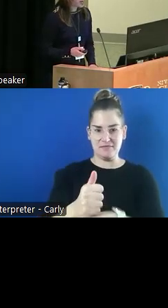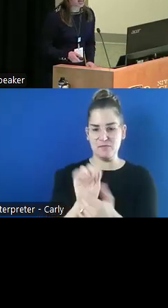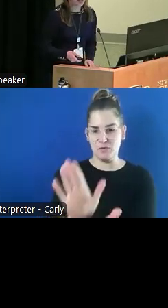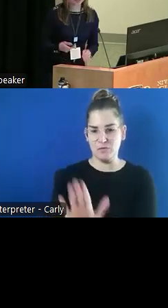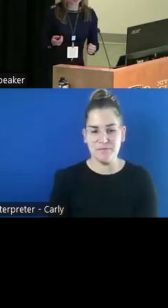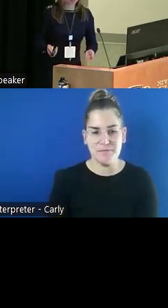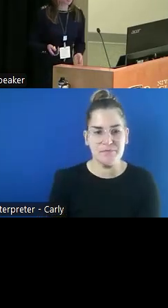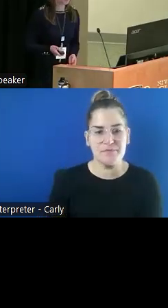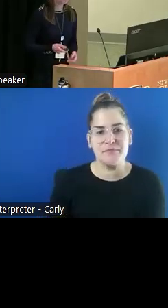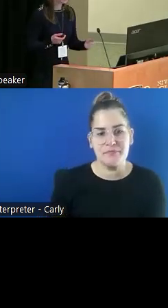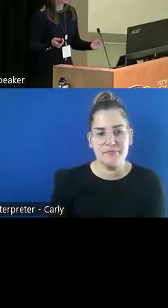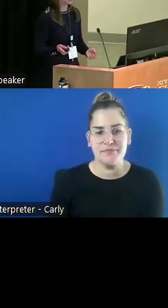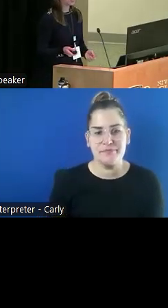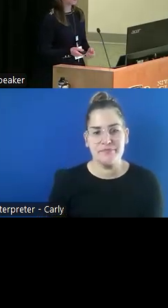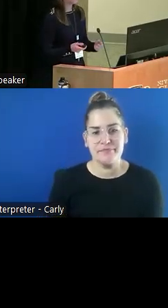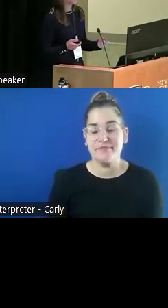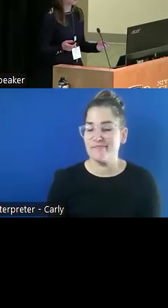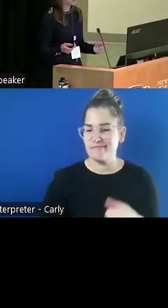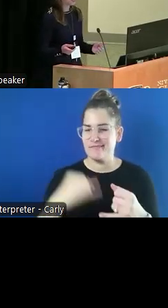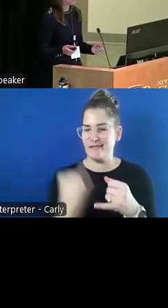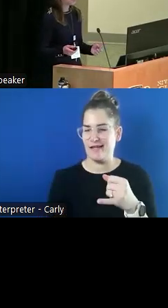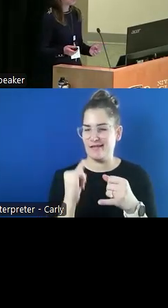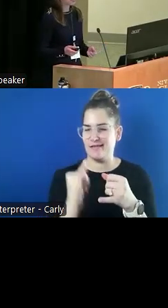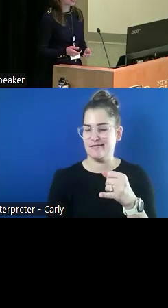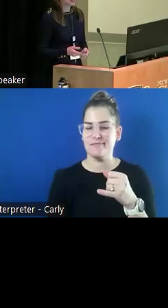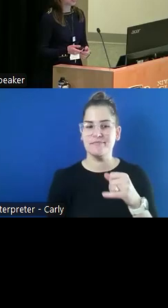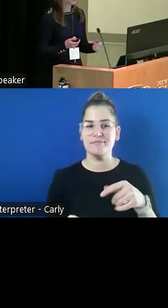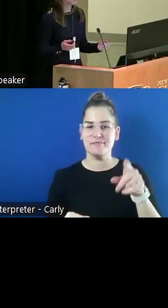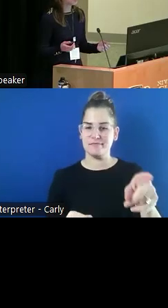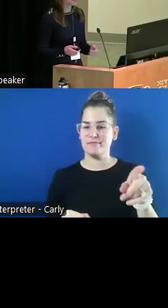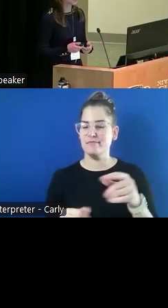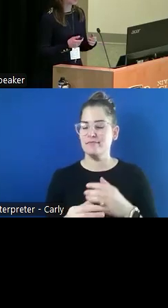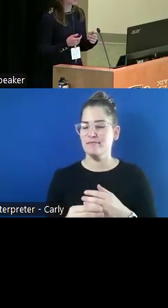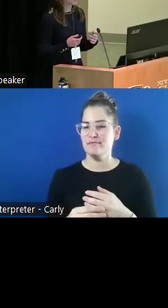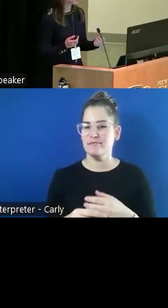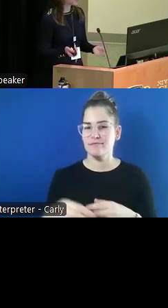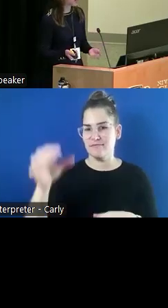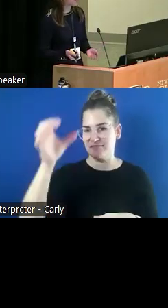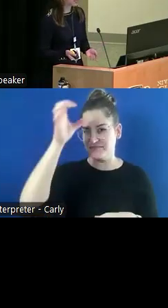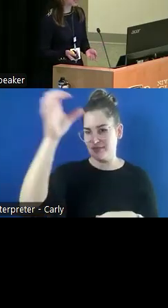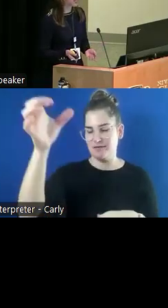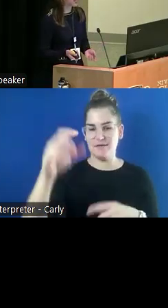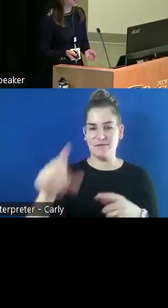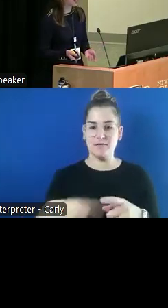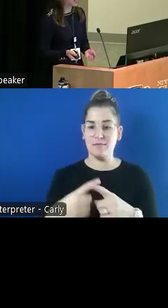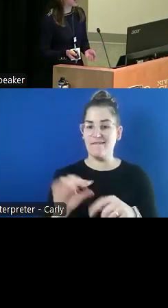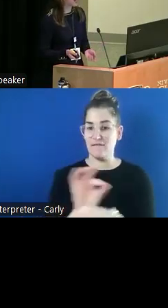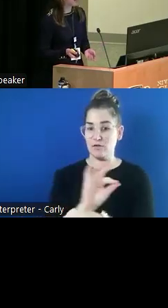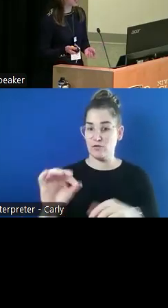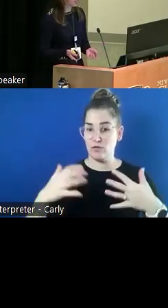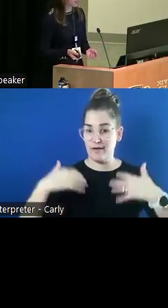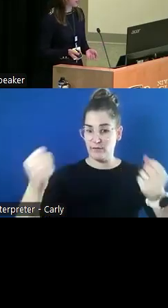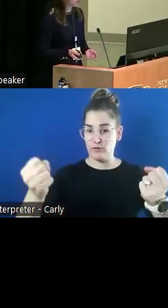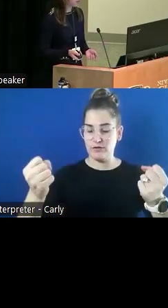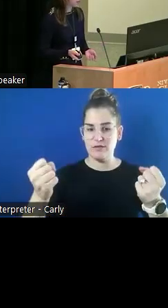I want to end this talk by reminding everyone about this concept of functional recovery in